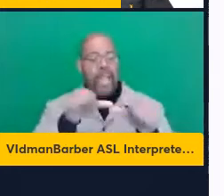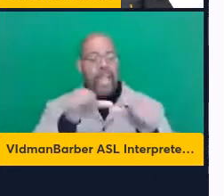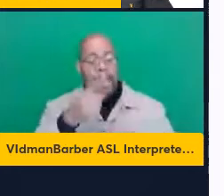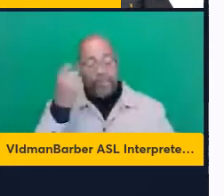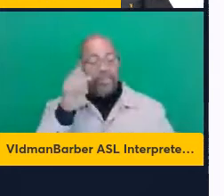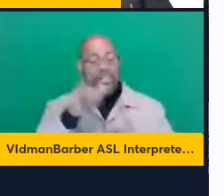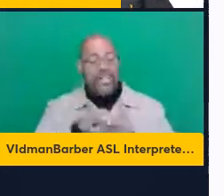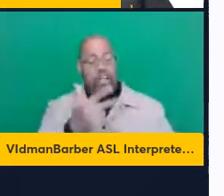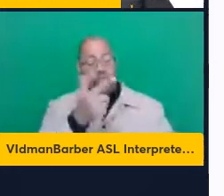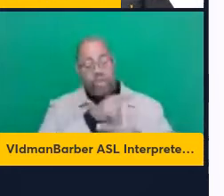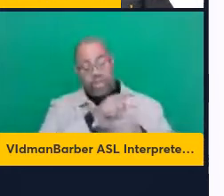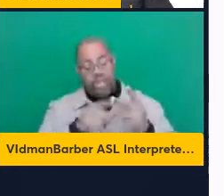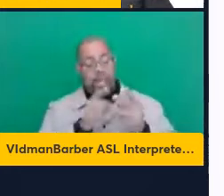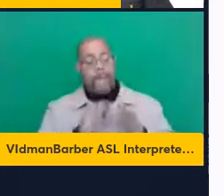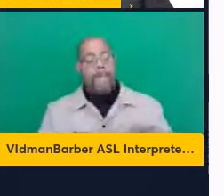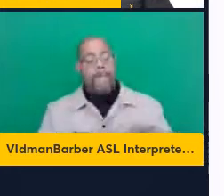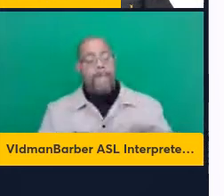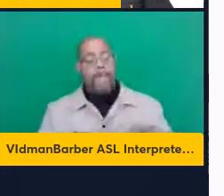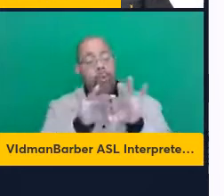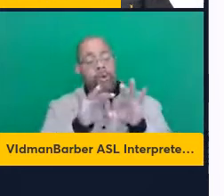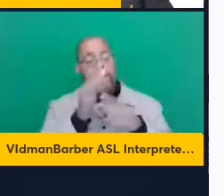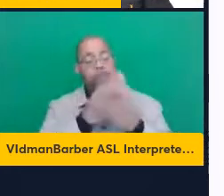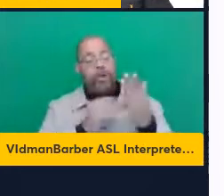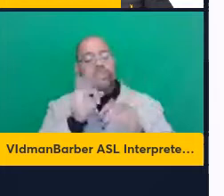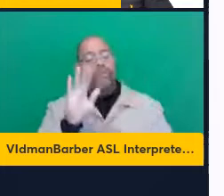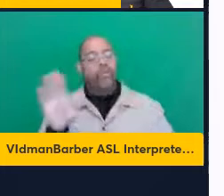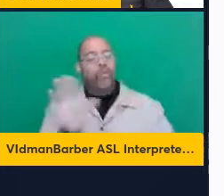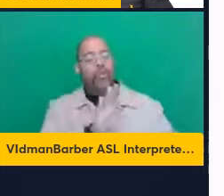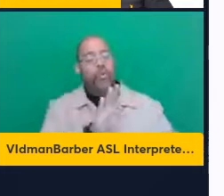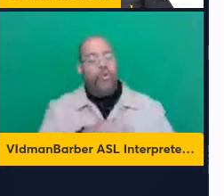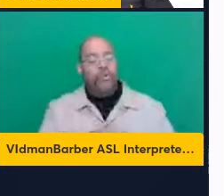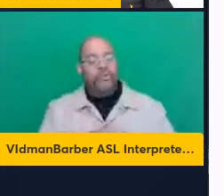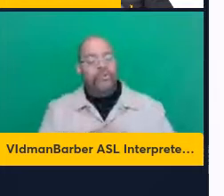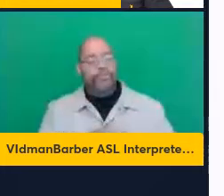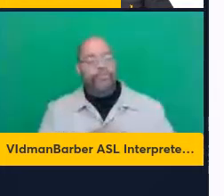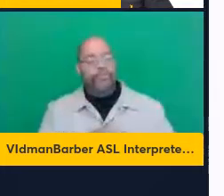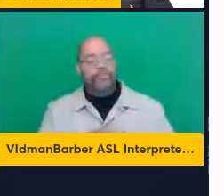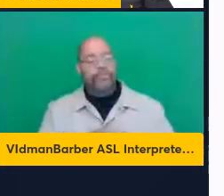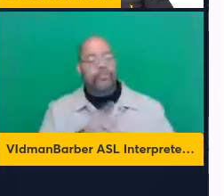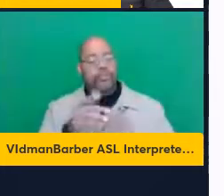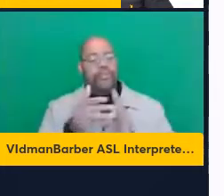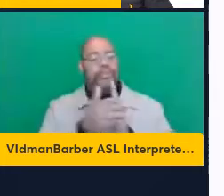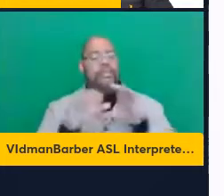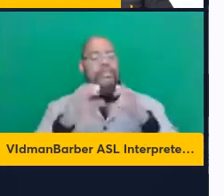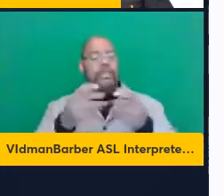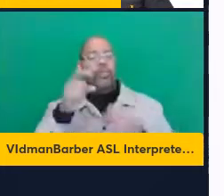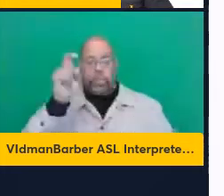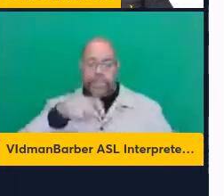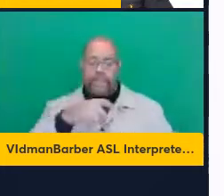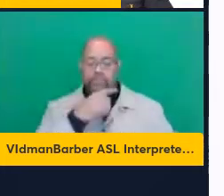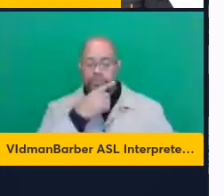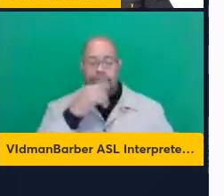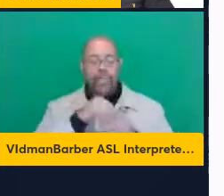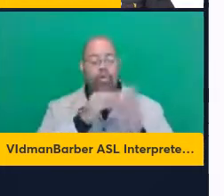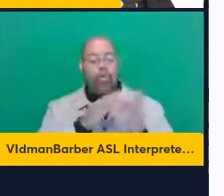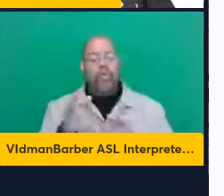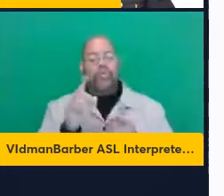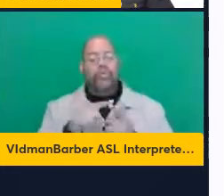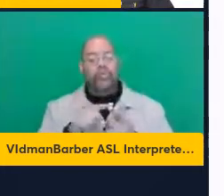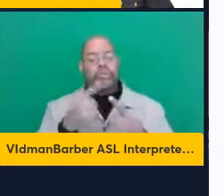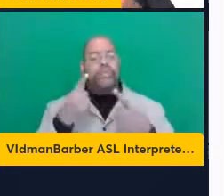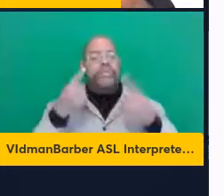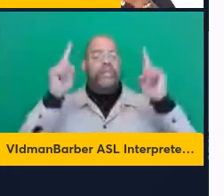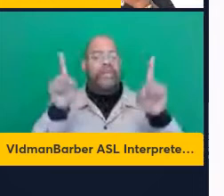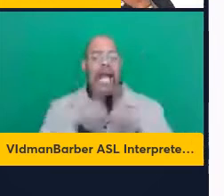these are three key aspects of your skill set that you need in order to be successful